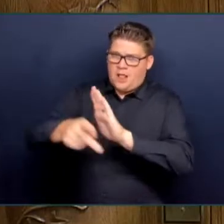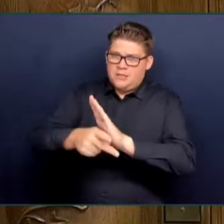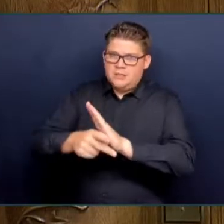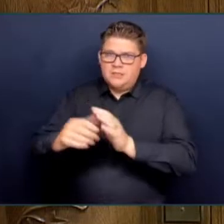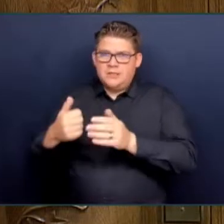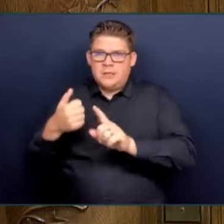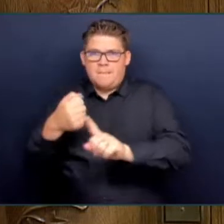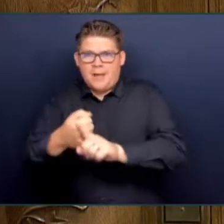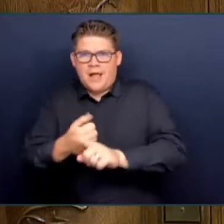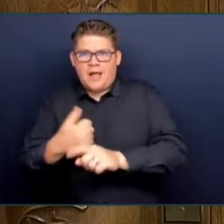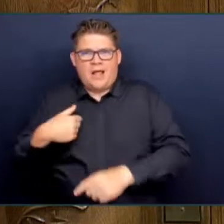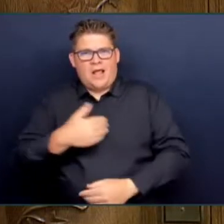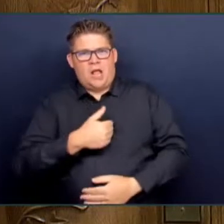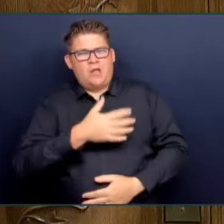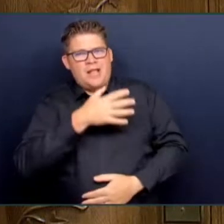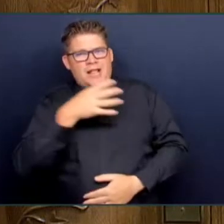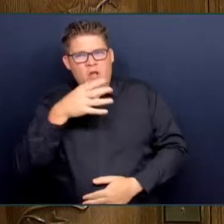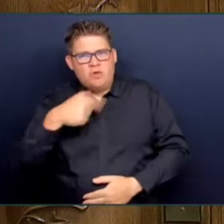Minister of Agriculture.